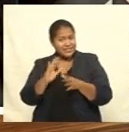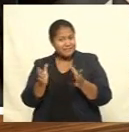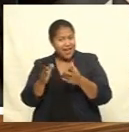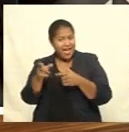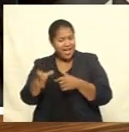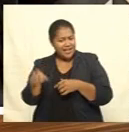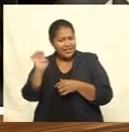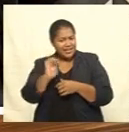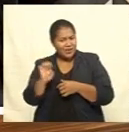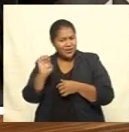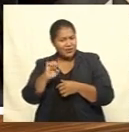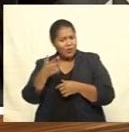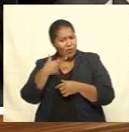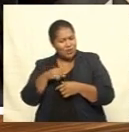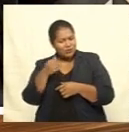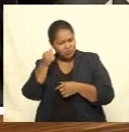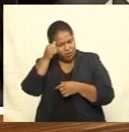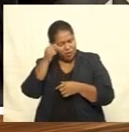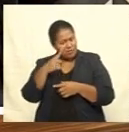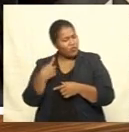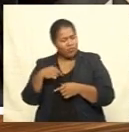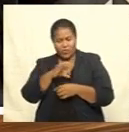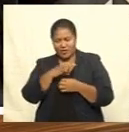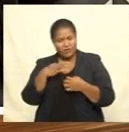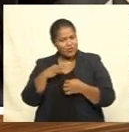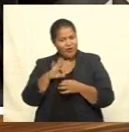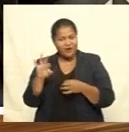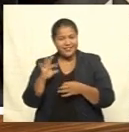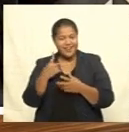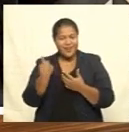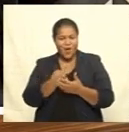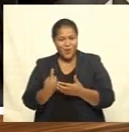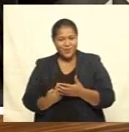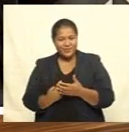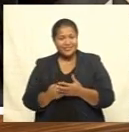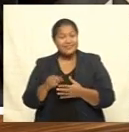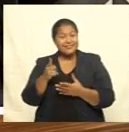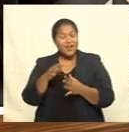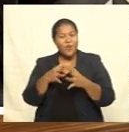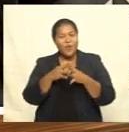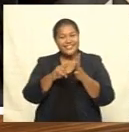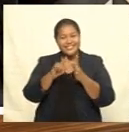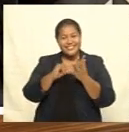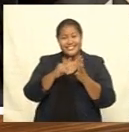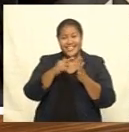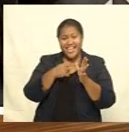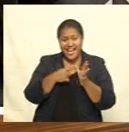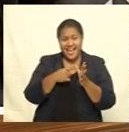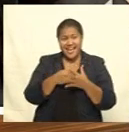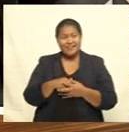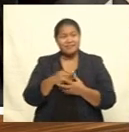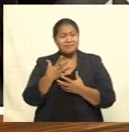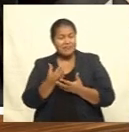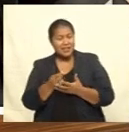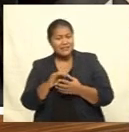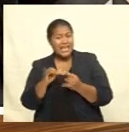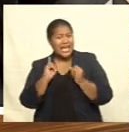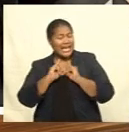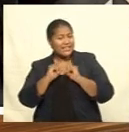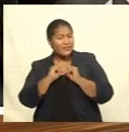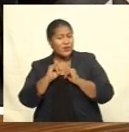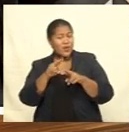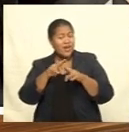to know we aren't alone in these challenging times. Flying Fijian Senta Waisiana Adelevo, in an exclusive interview with FPC